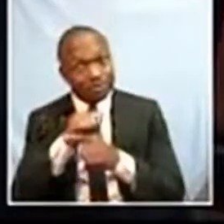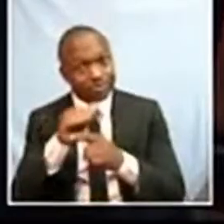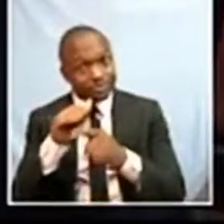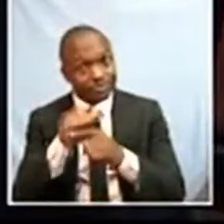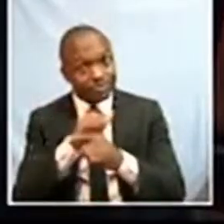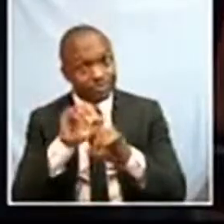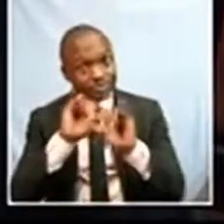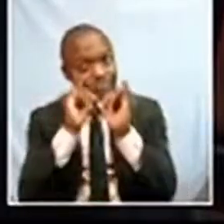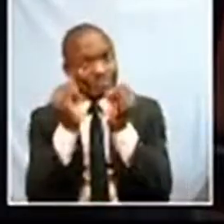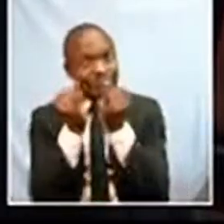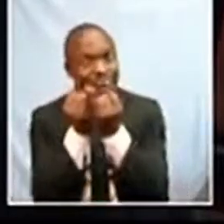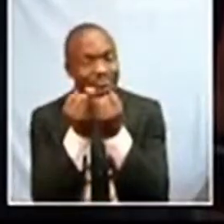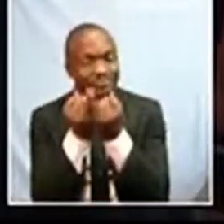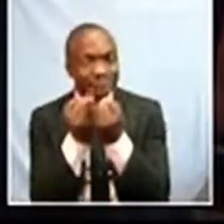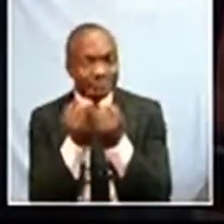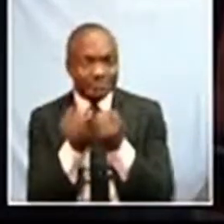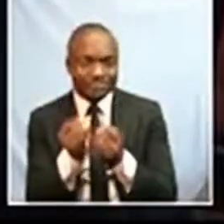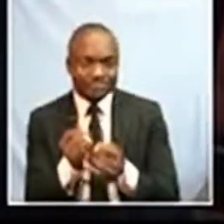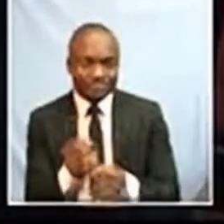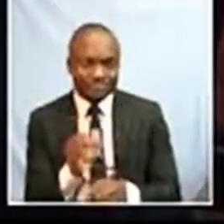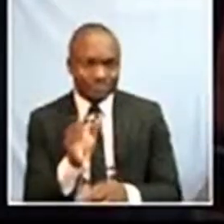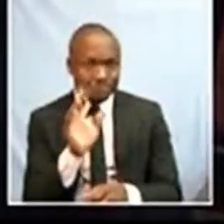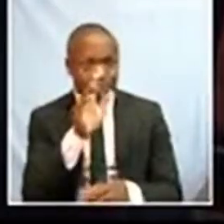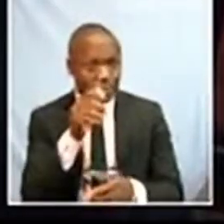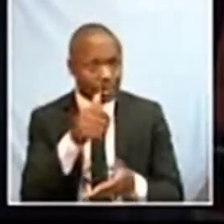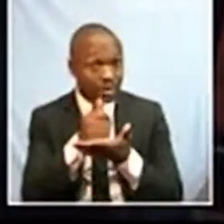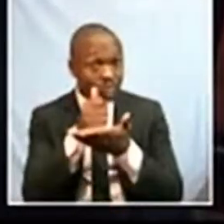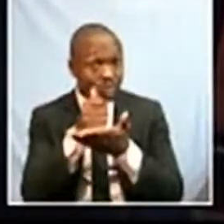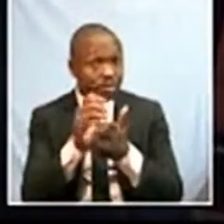training institution? Is it your agent?